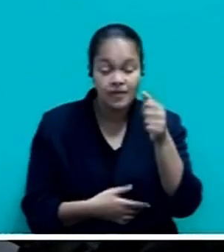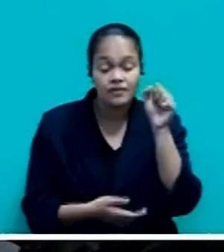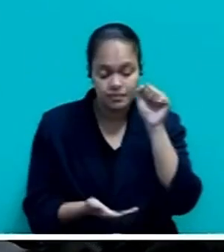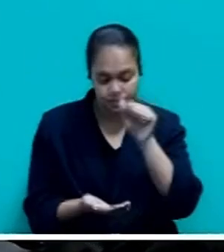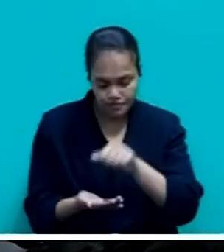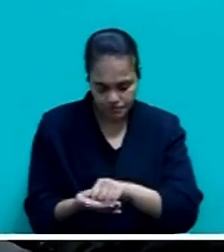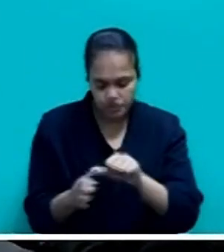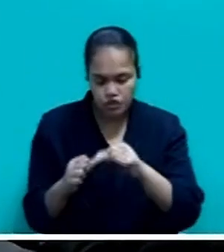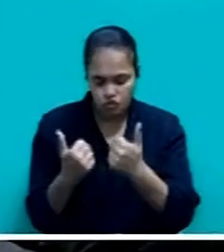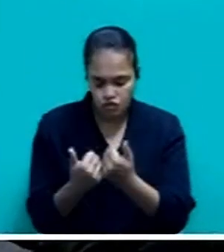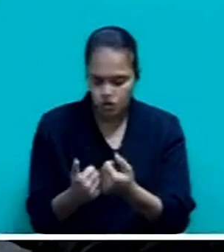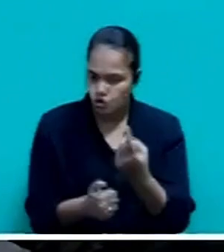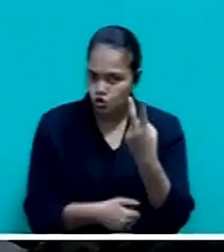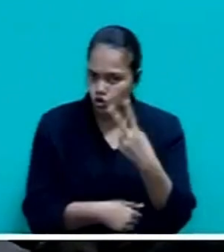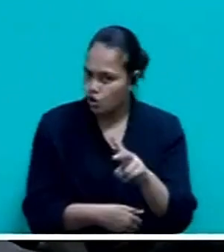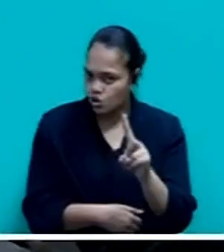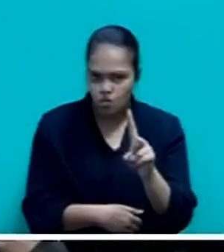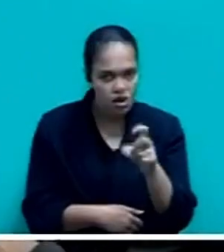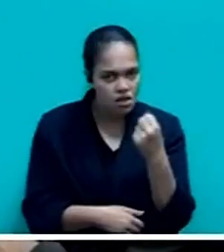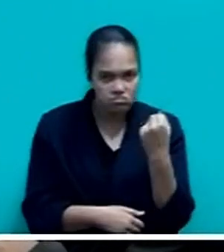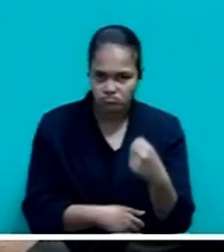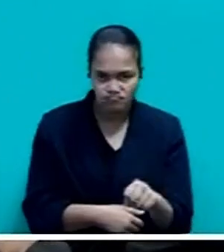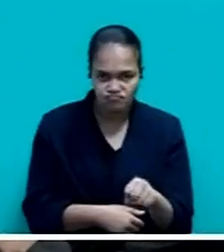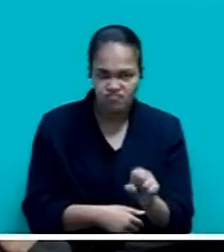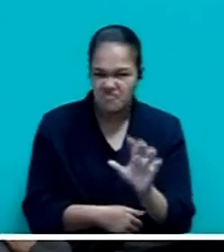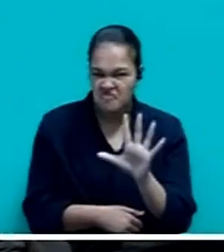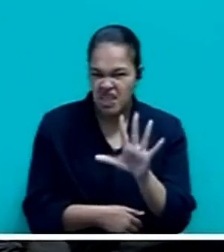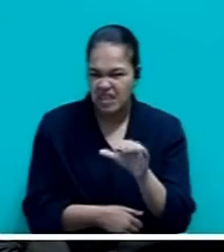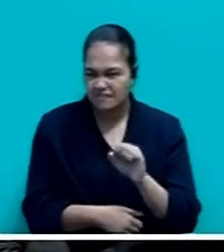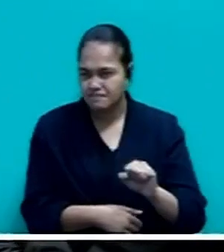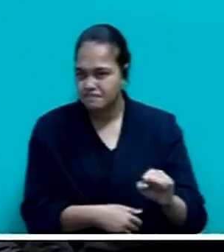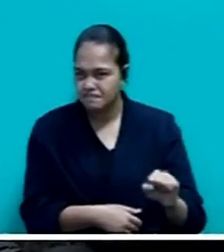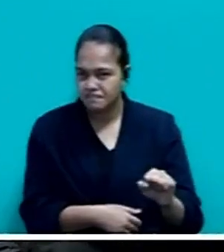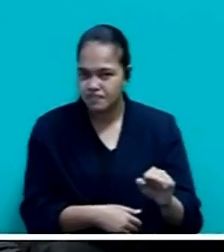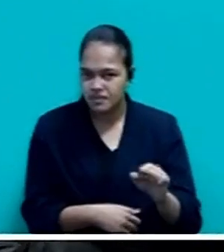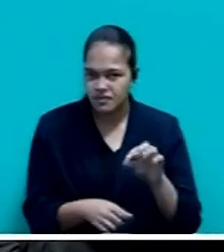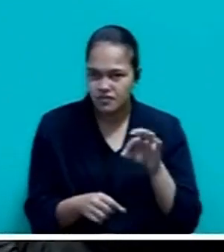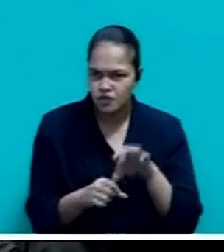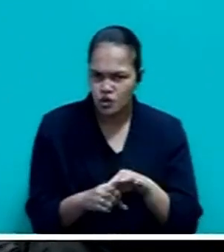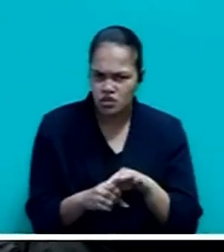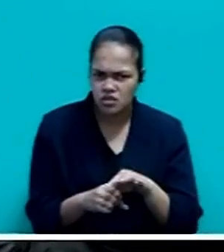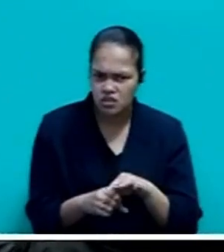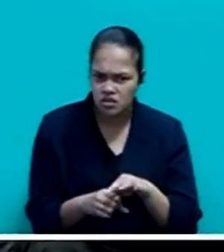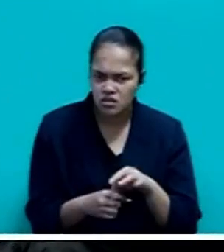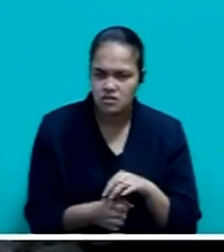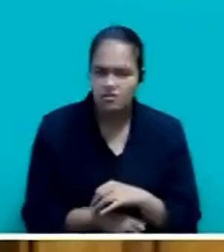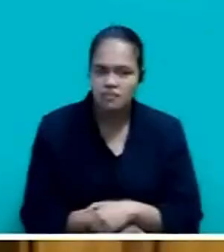with 21 noes, and 5 having not voted,